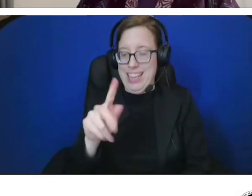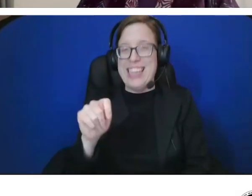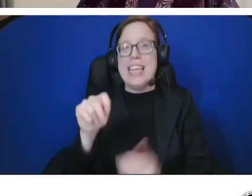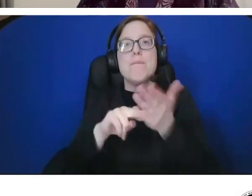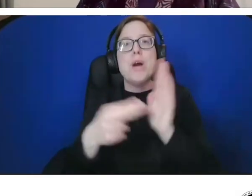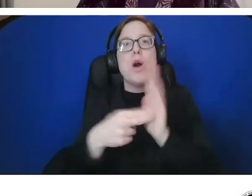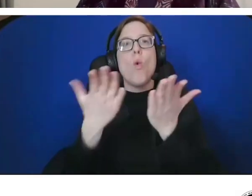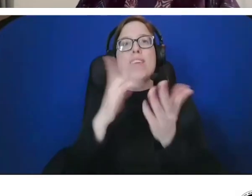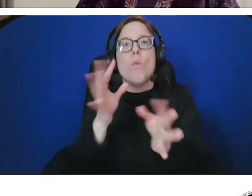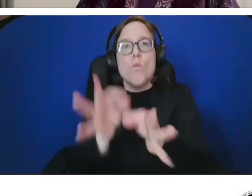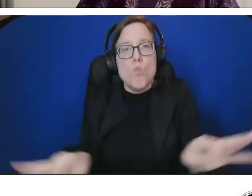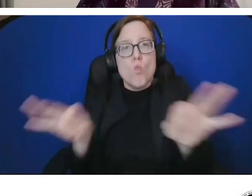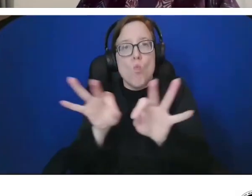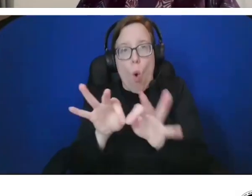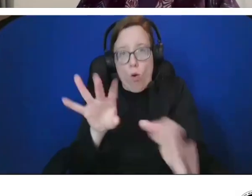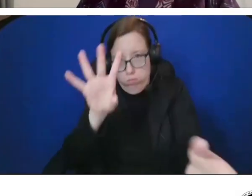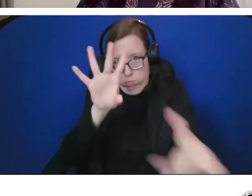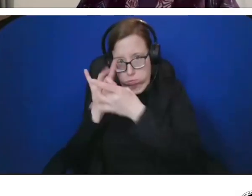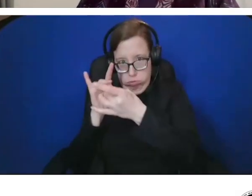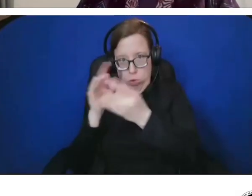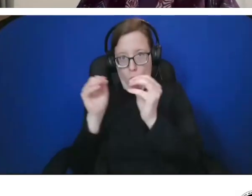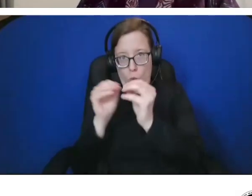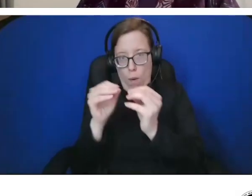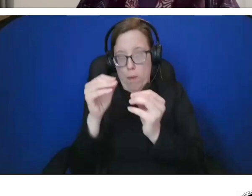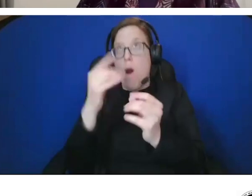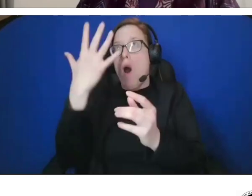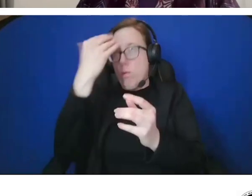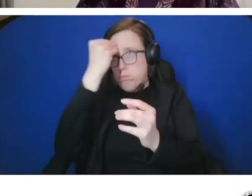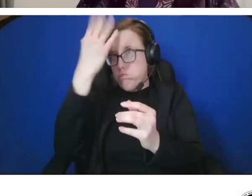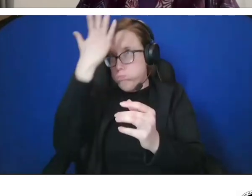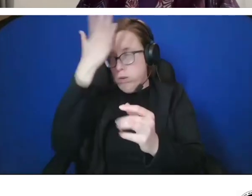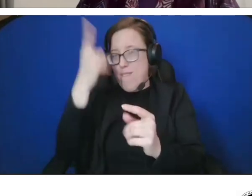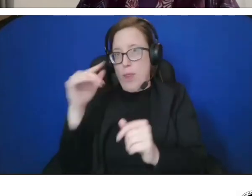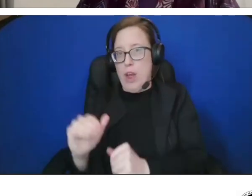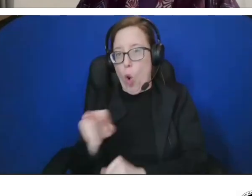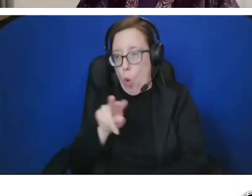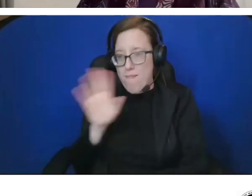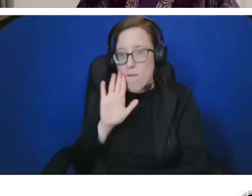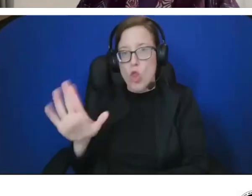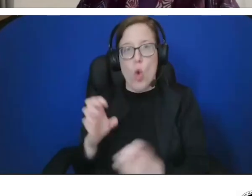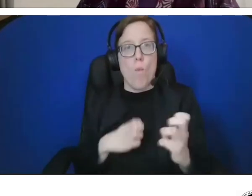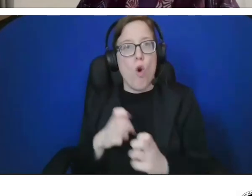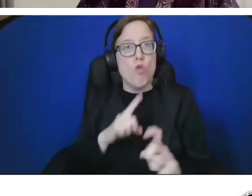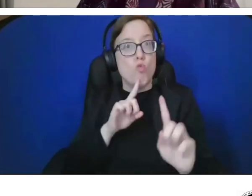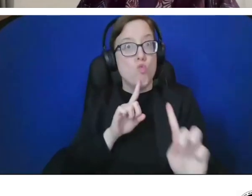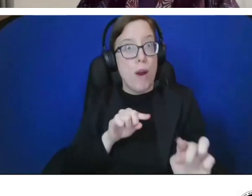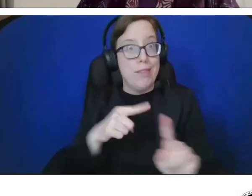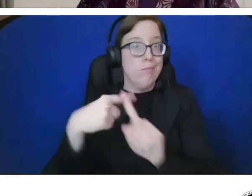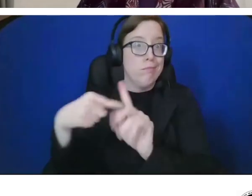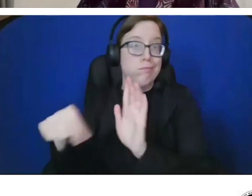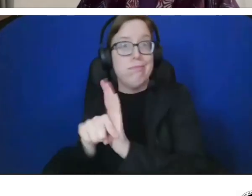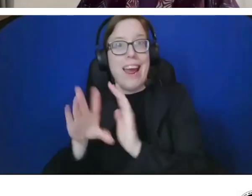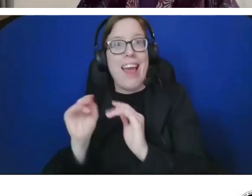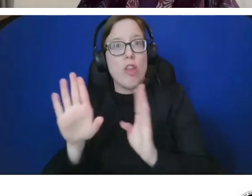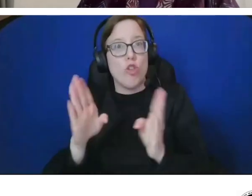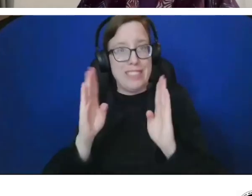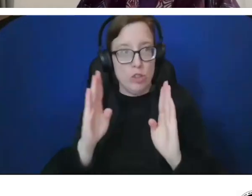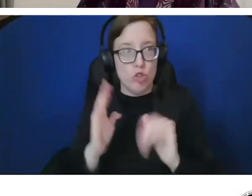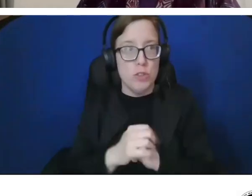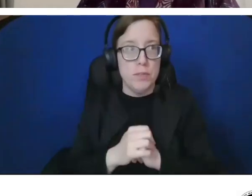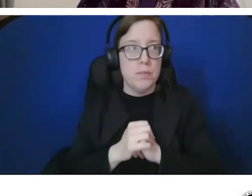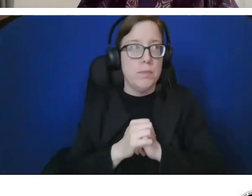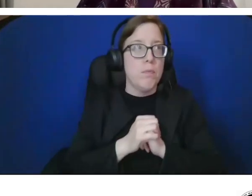child, most important, most memorable to the child, and watch for their emotional reactions and their